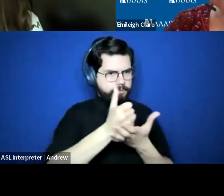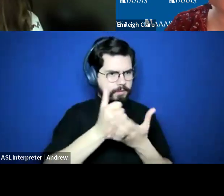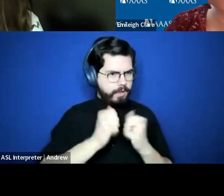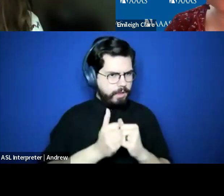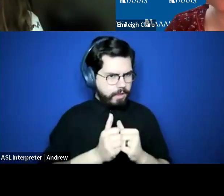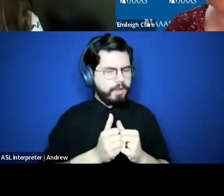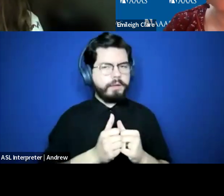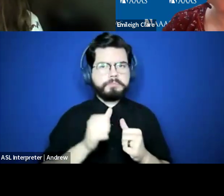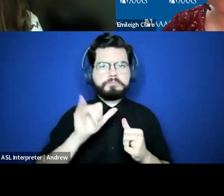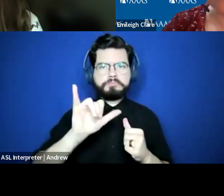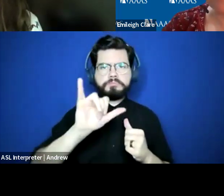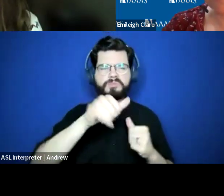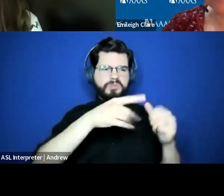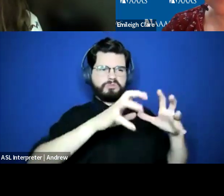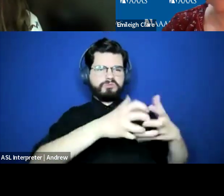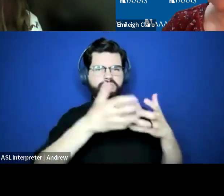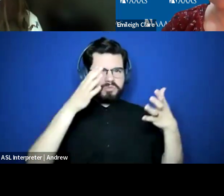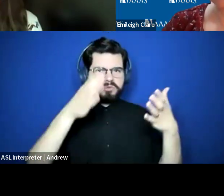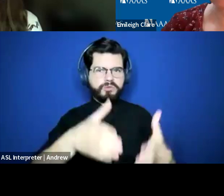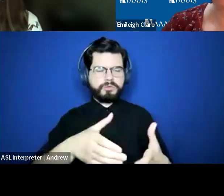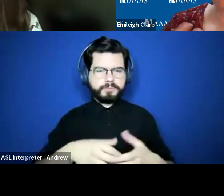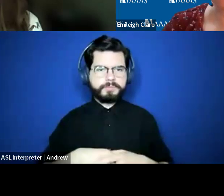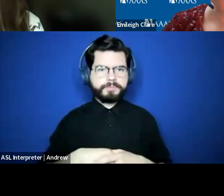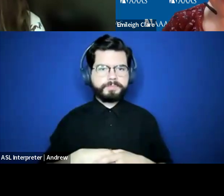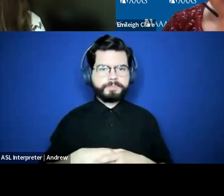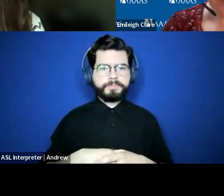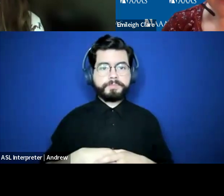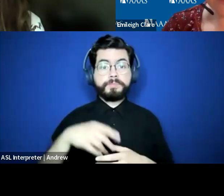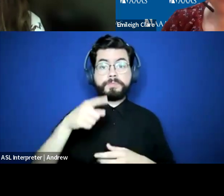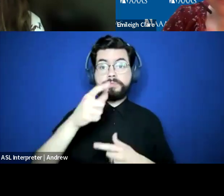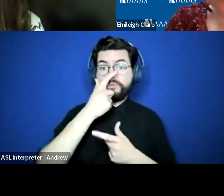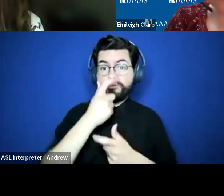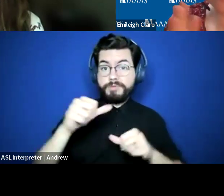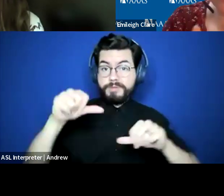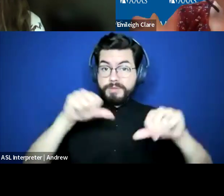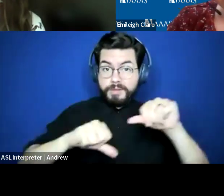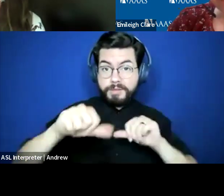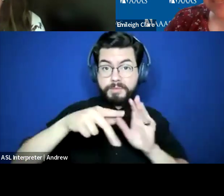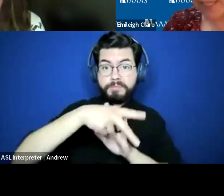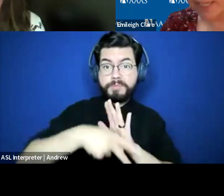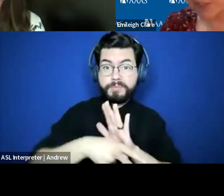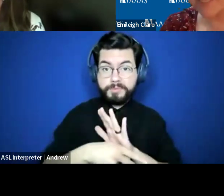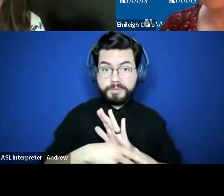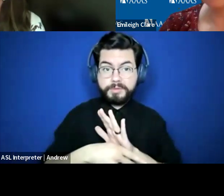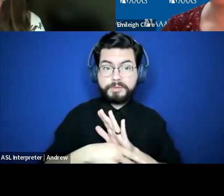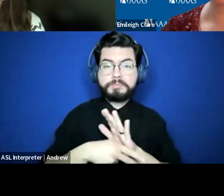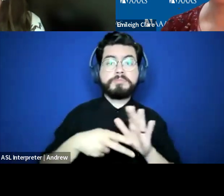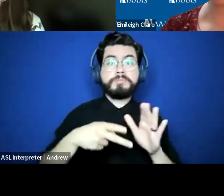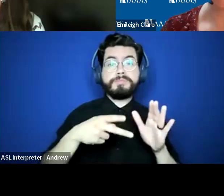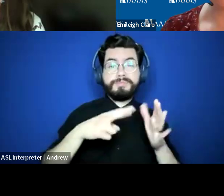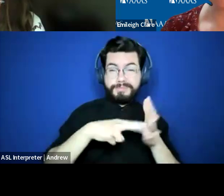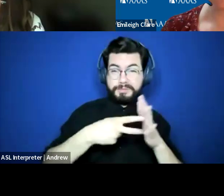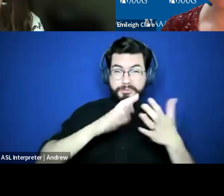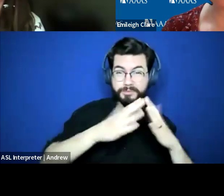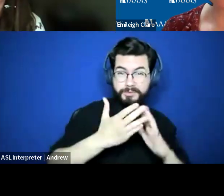AAAS.org/LSE and communities where you can learn more about that. Also, if you're really interested in science policy, so it's different than community engagement. We also